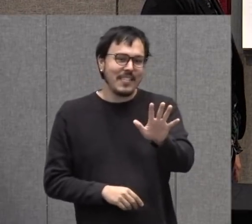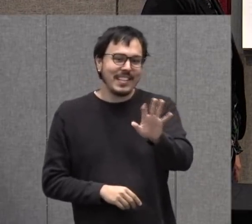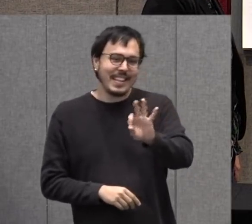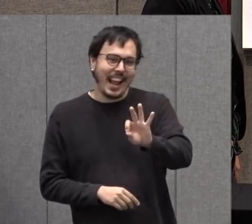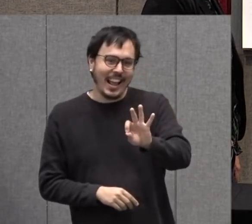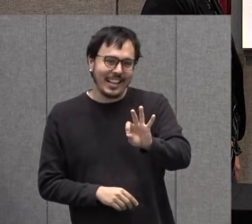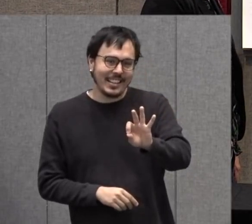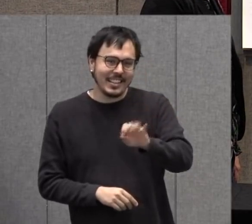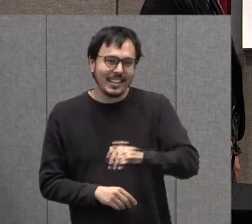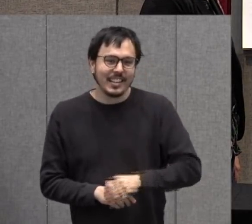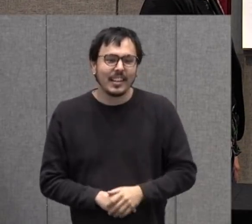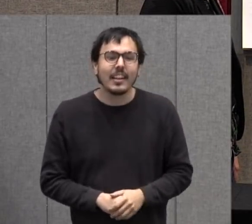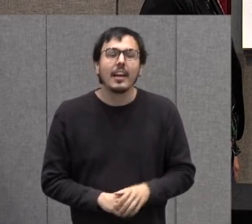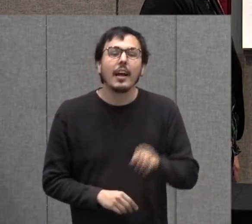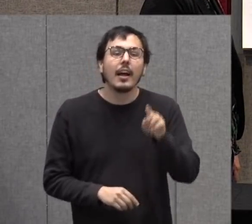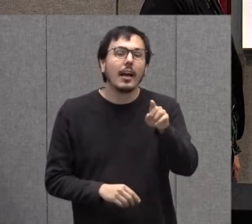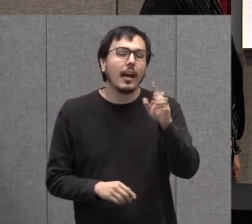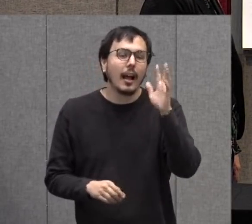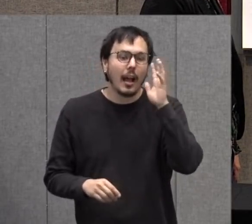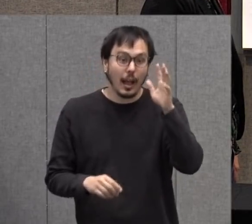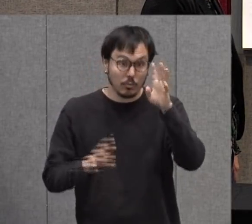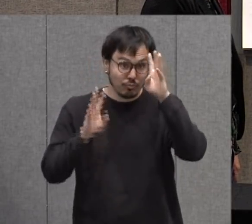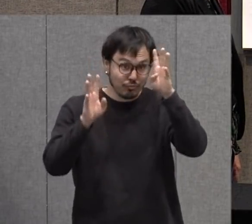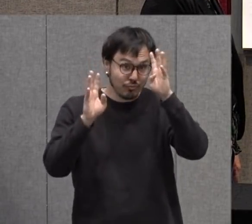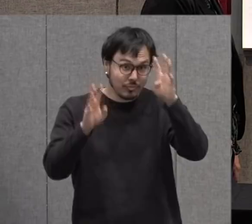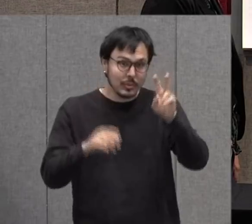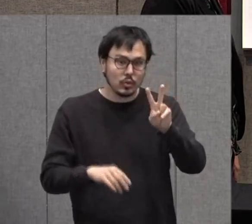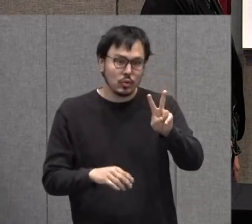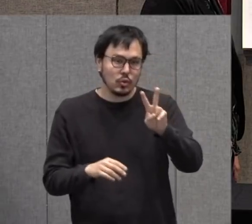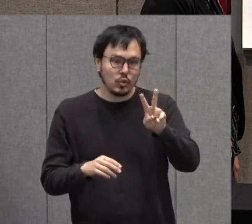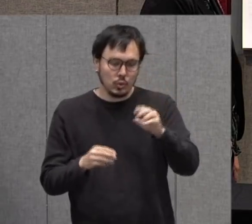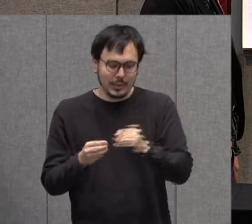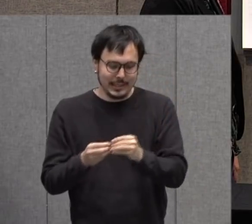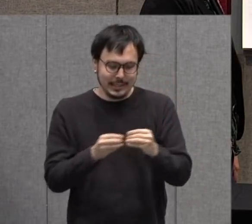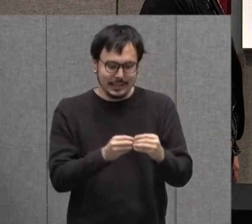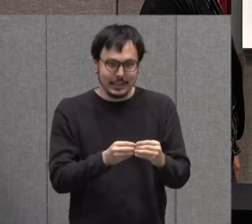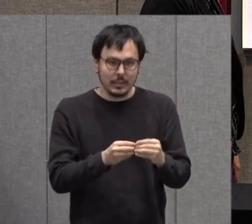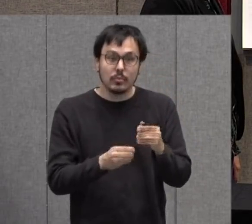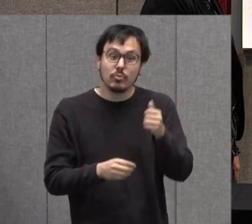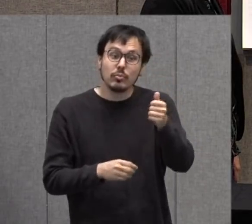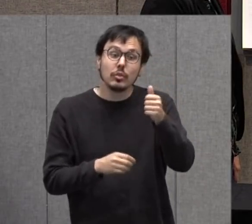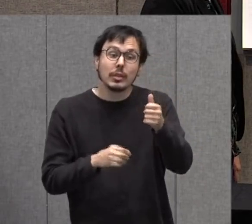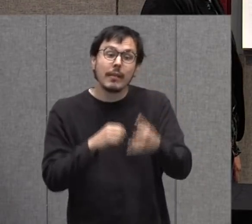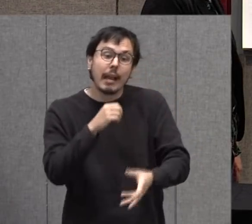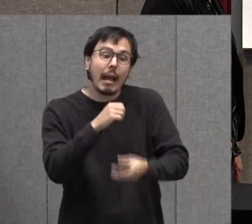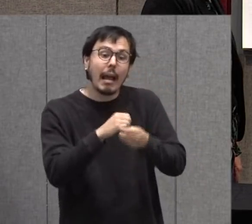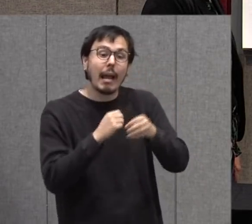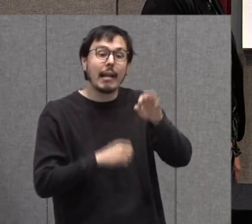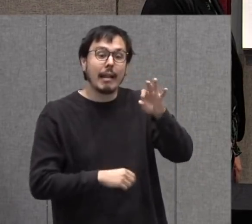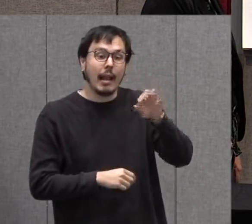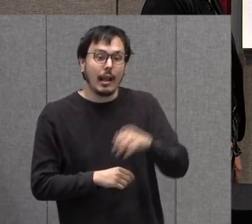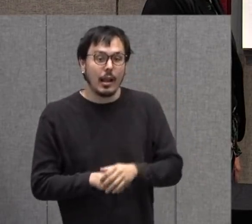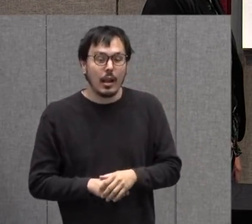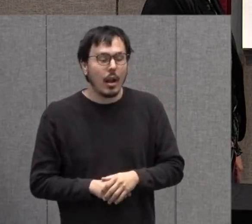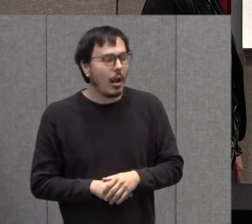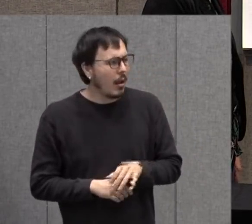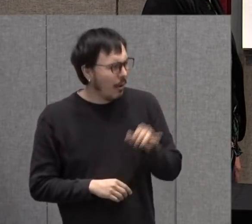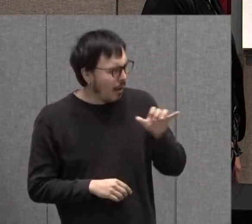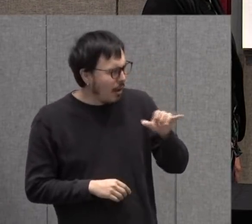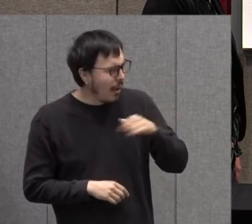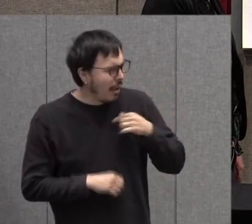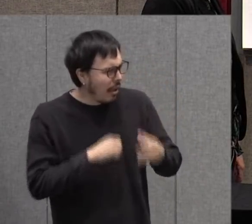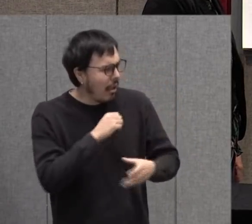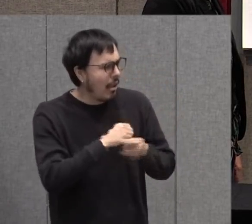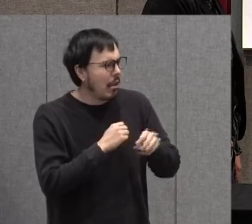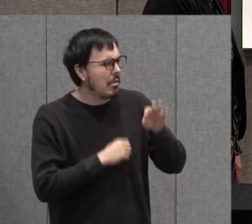So I'll come up with a 2-digit number. Okay. And you have to add on 9. I add on 9. Okay. I think I can